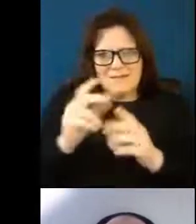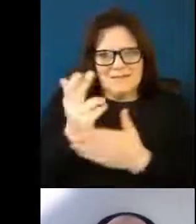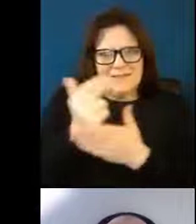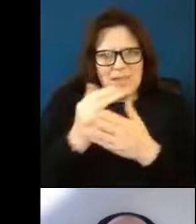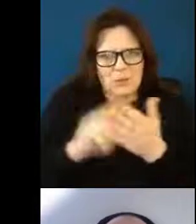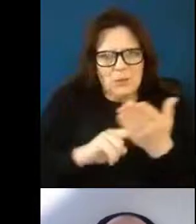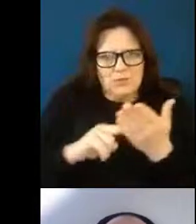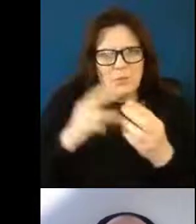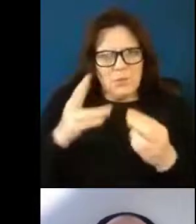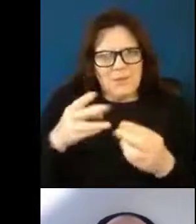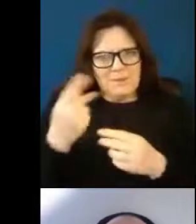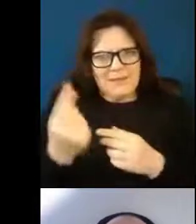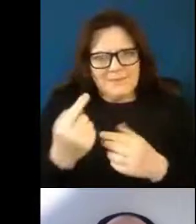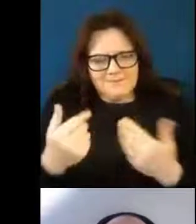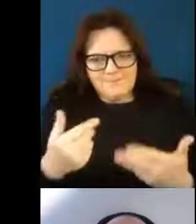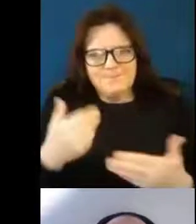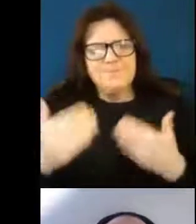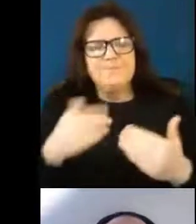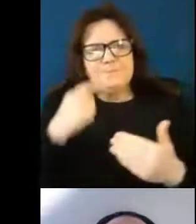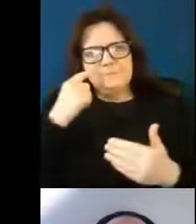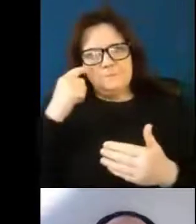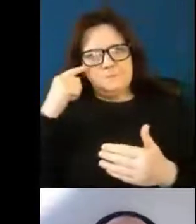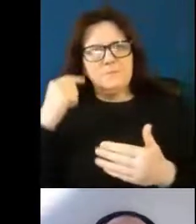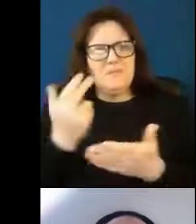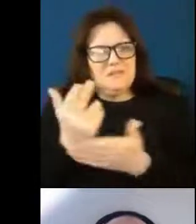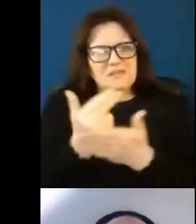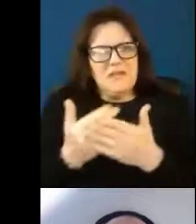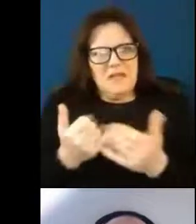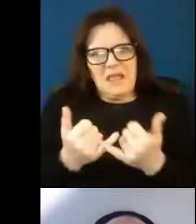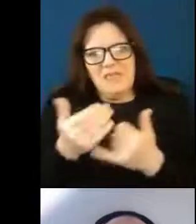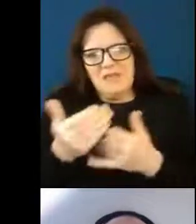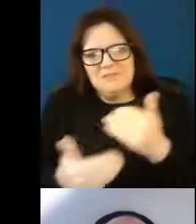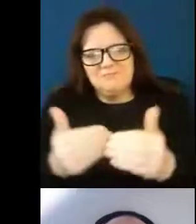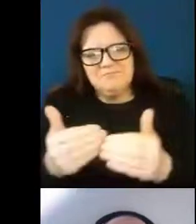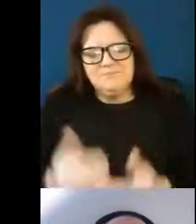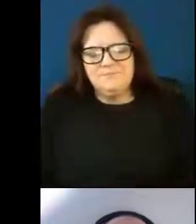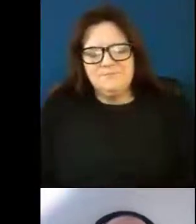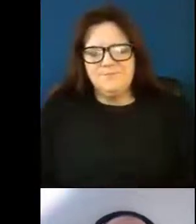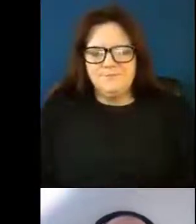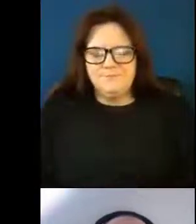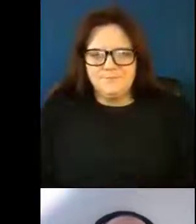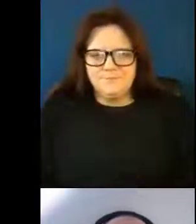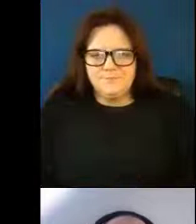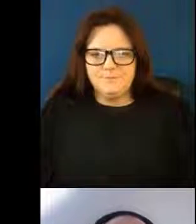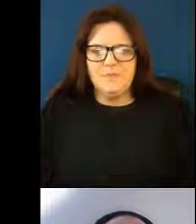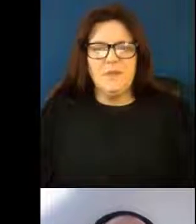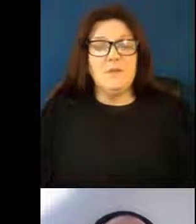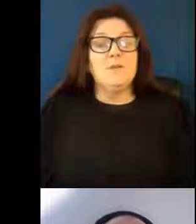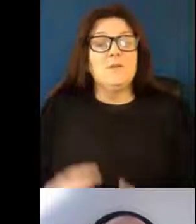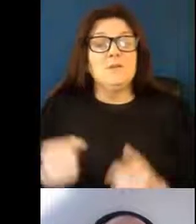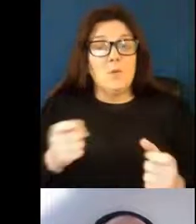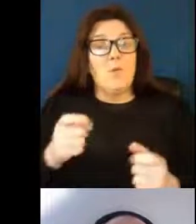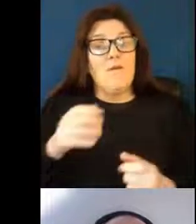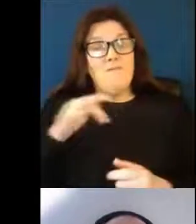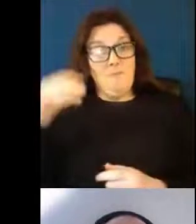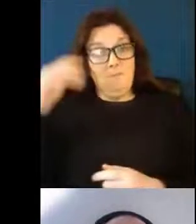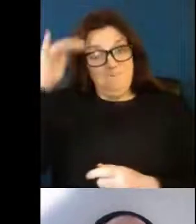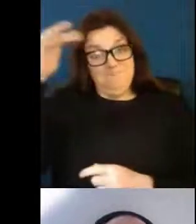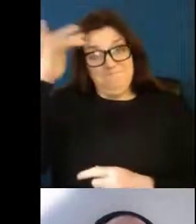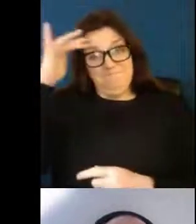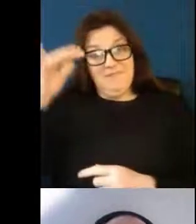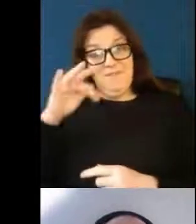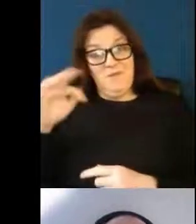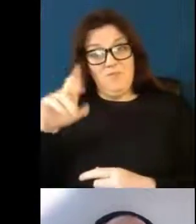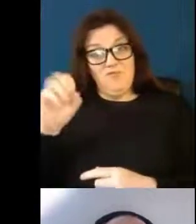is going to be and then to design accordingly. So following on from the ideas put forward by Ron Mace,